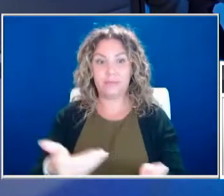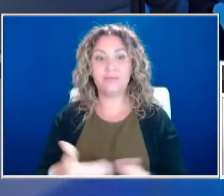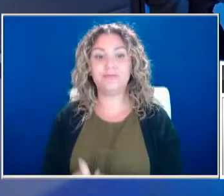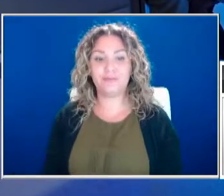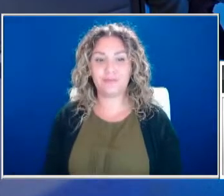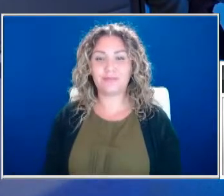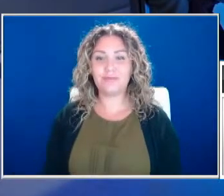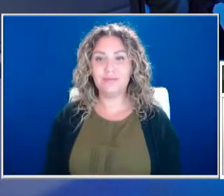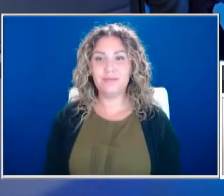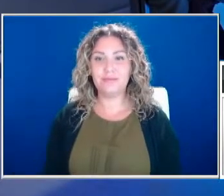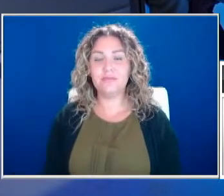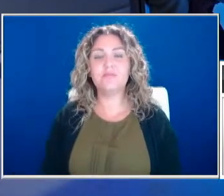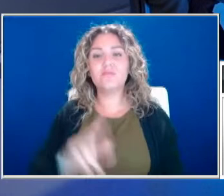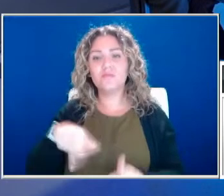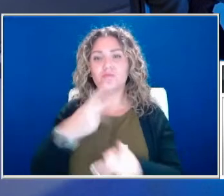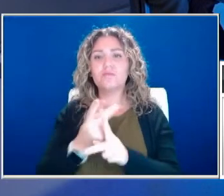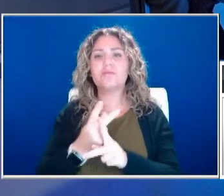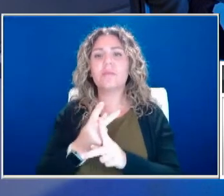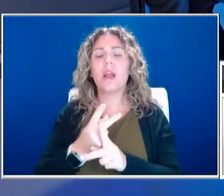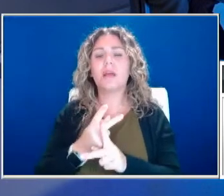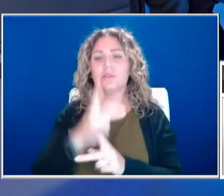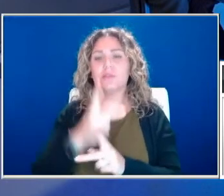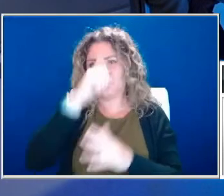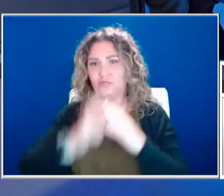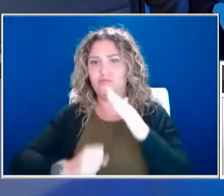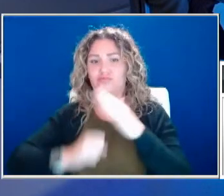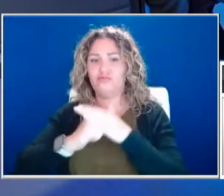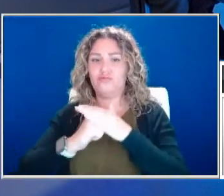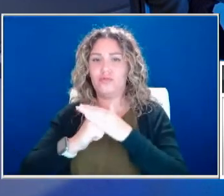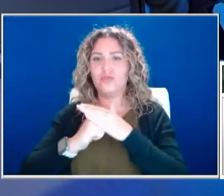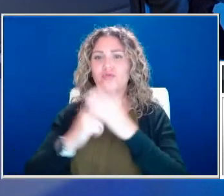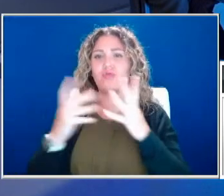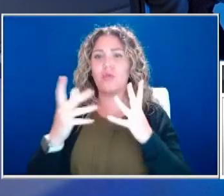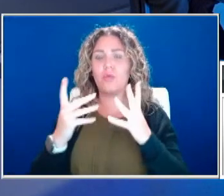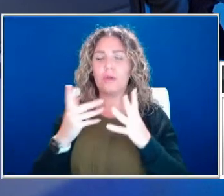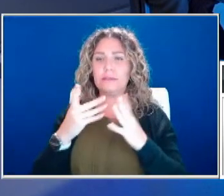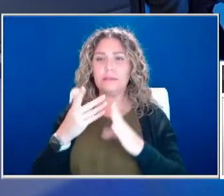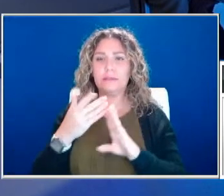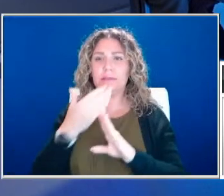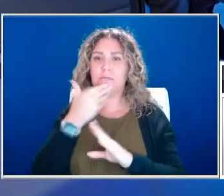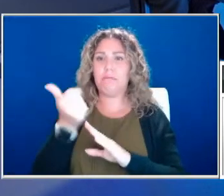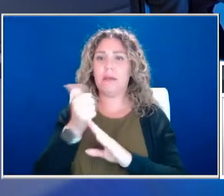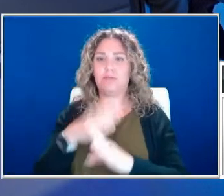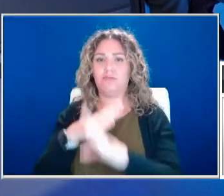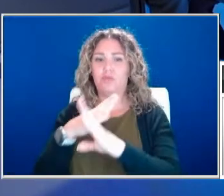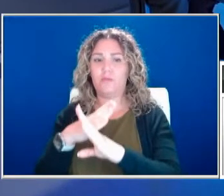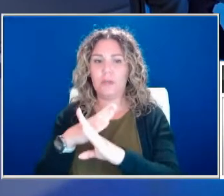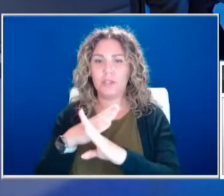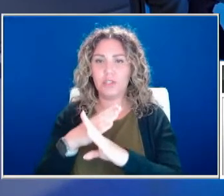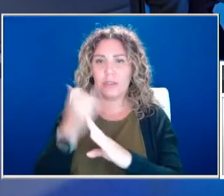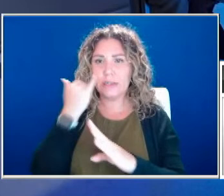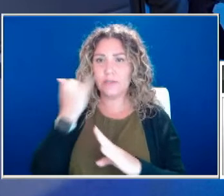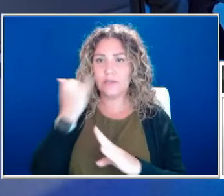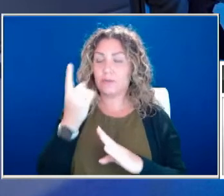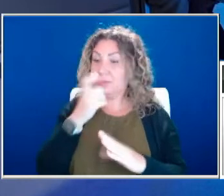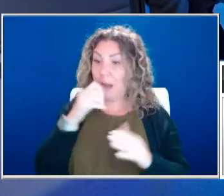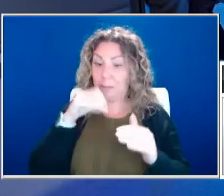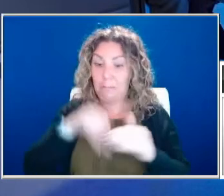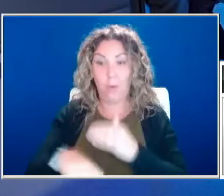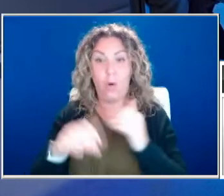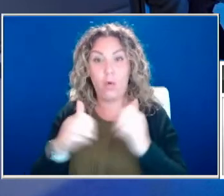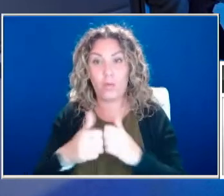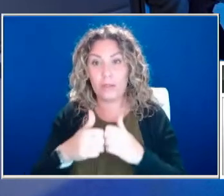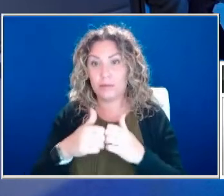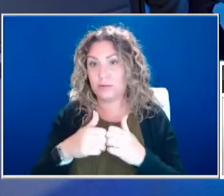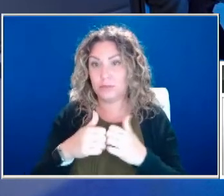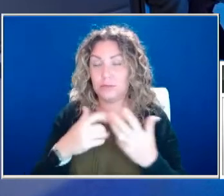type of strokes, but what is truly the best prevention? If somebody wasn't born with it, who's most at risk and